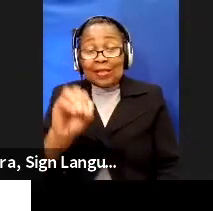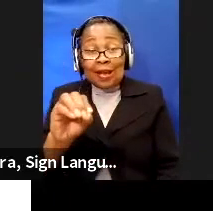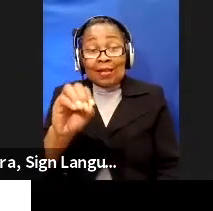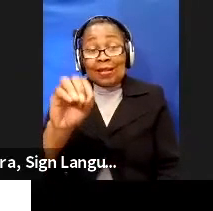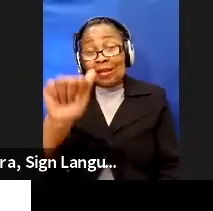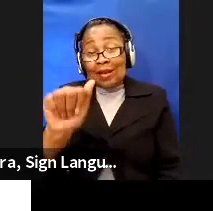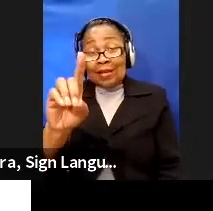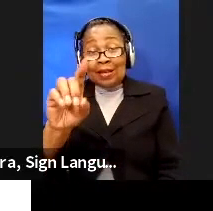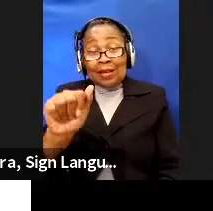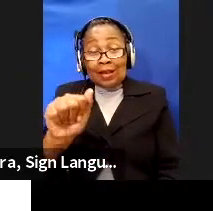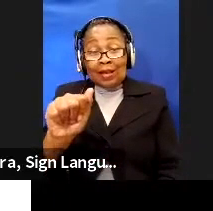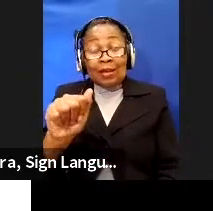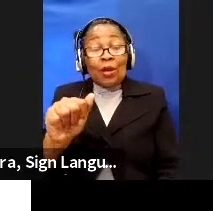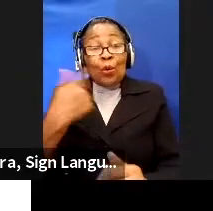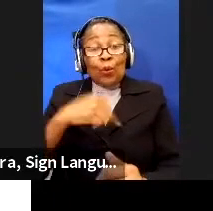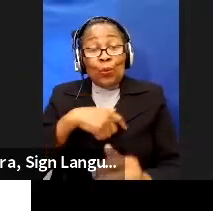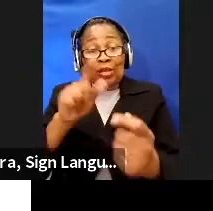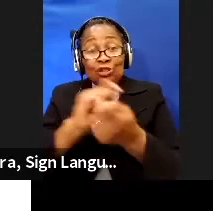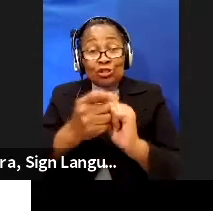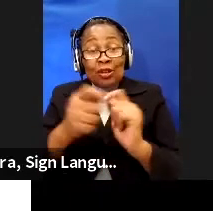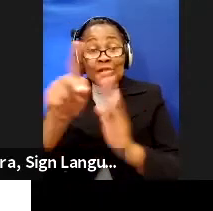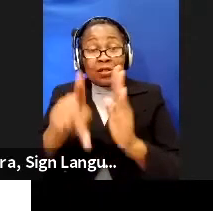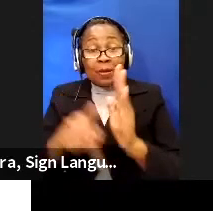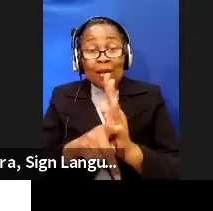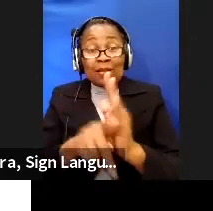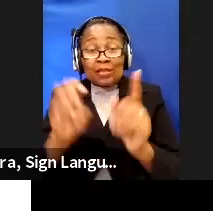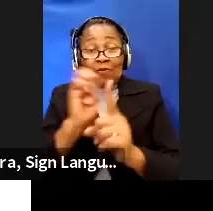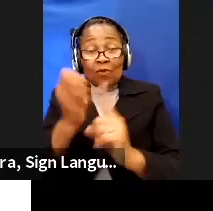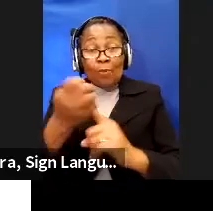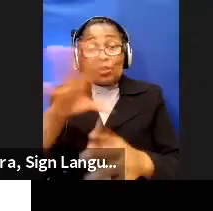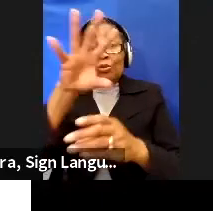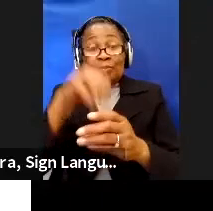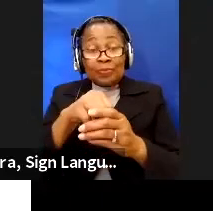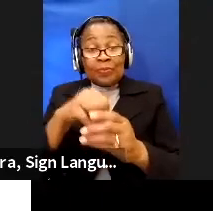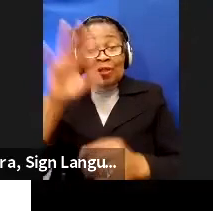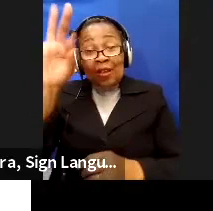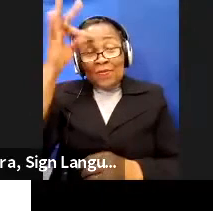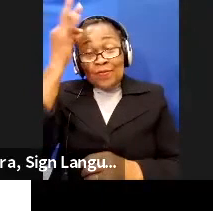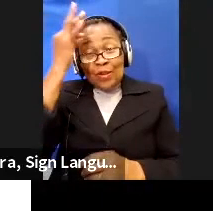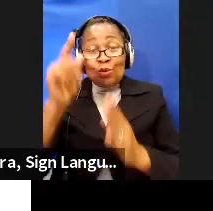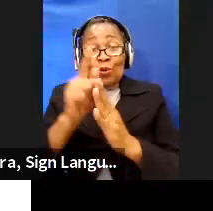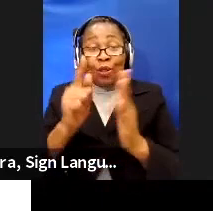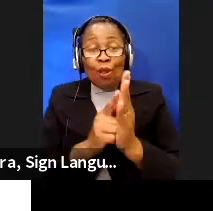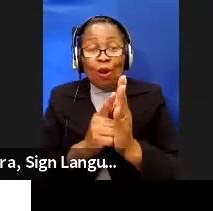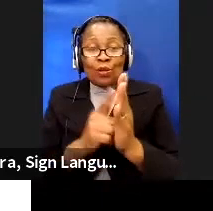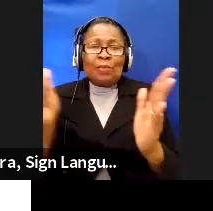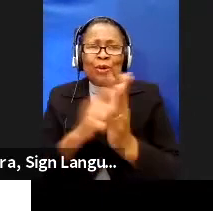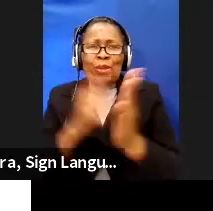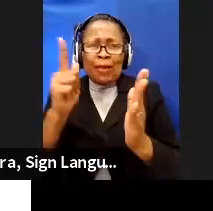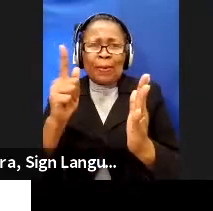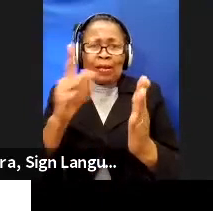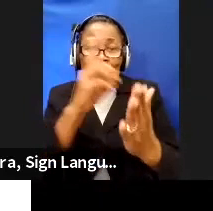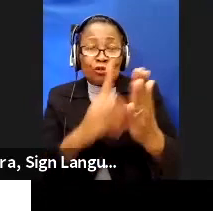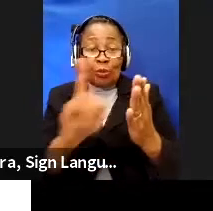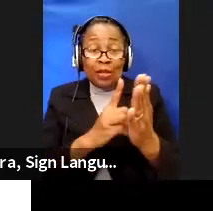the policy environment to incorporate federal laws that prohibit the discrimination against people with disabilities. Next